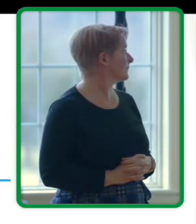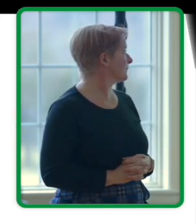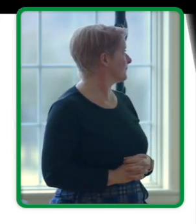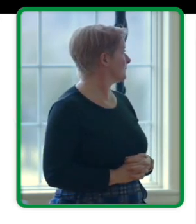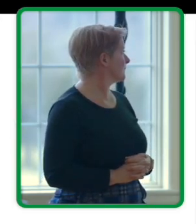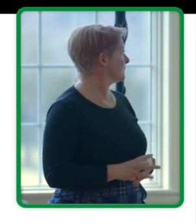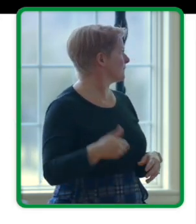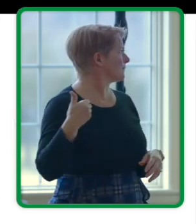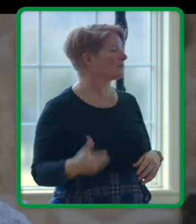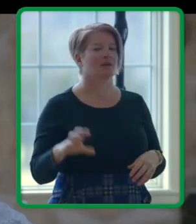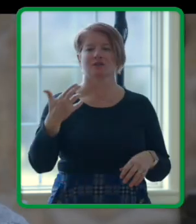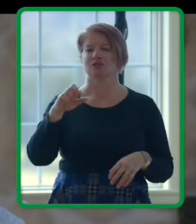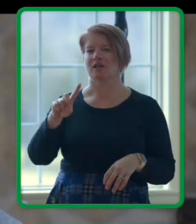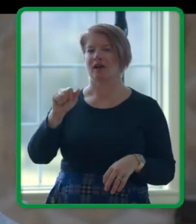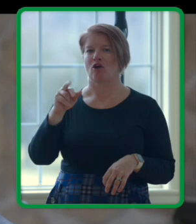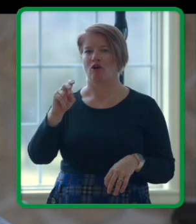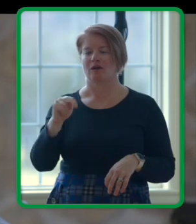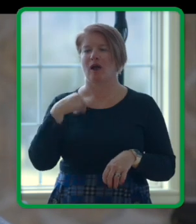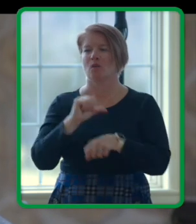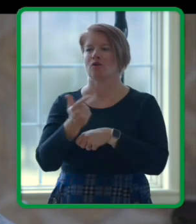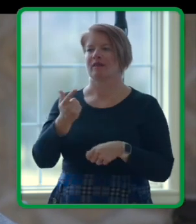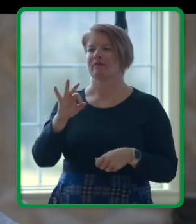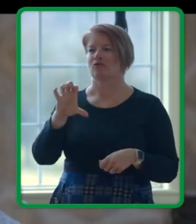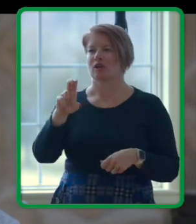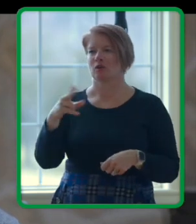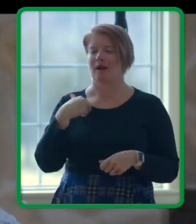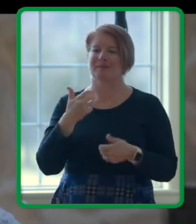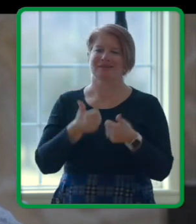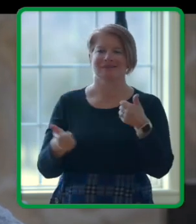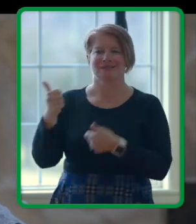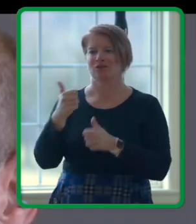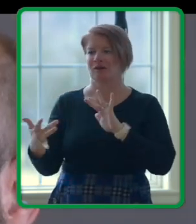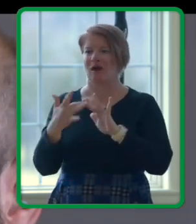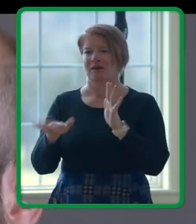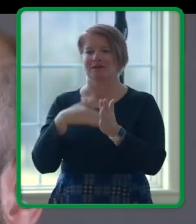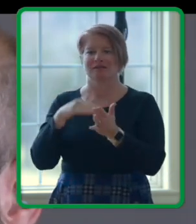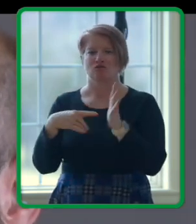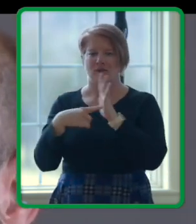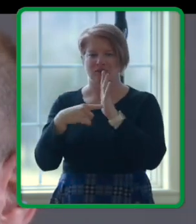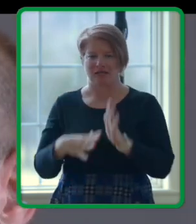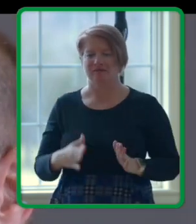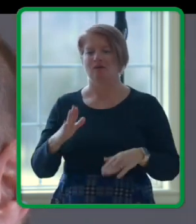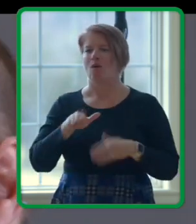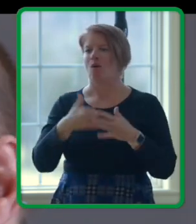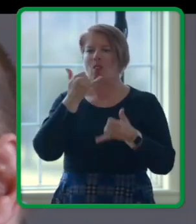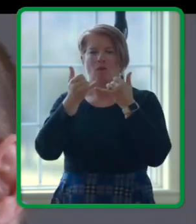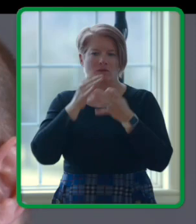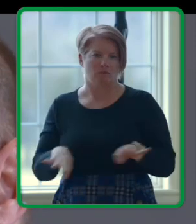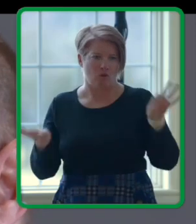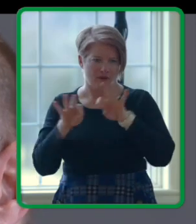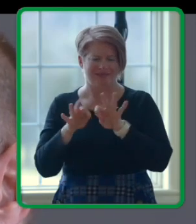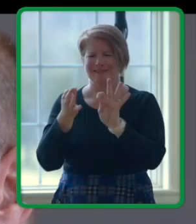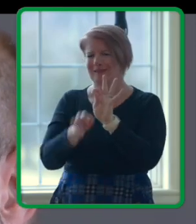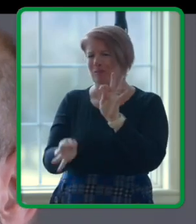My name's Chad Narden. I work at Greylock Federal Credit Union, and I'm a Senior Contact Center representative. all calls are important. You know, obviously we take